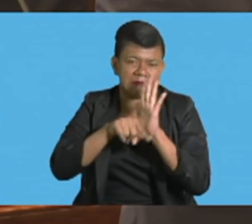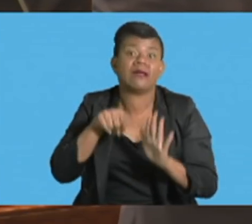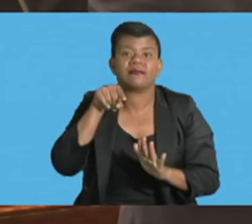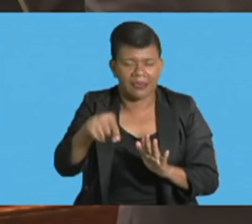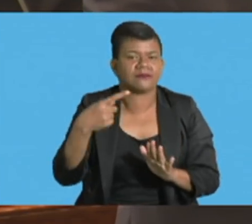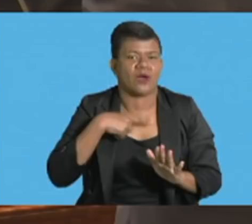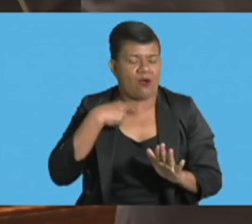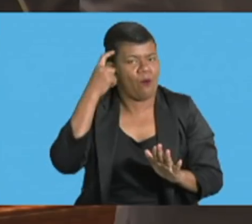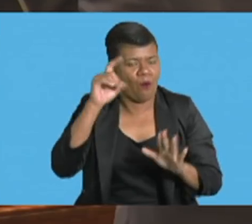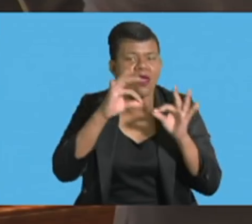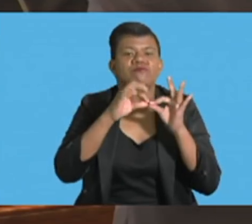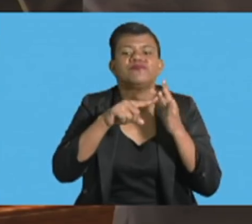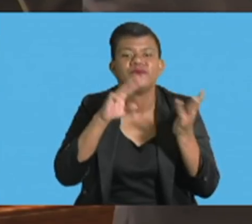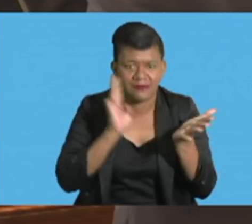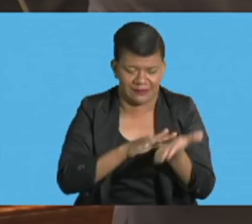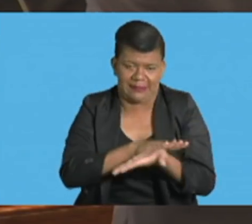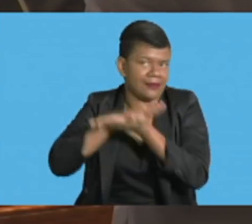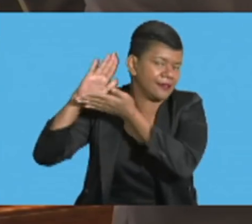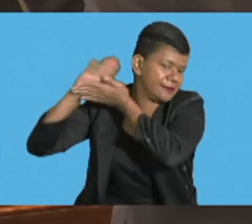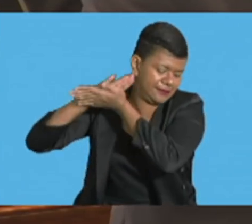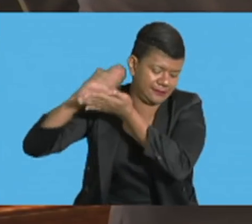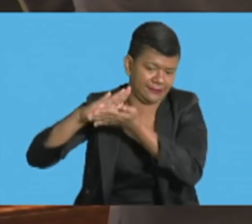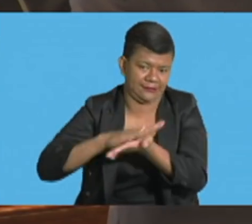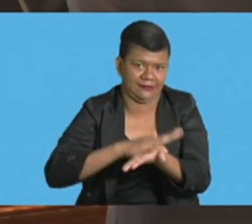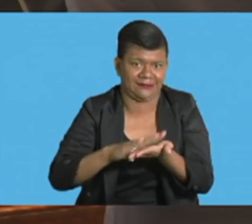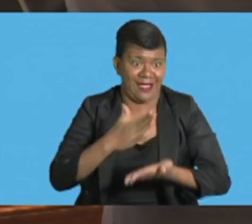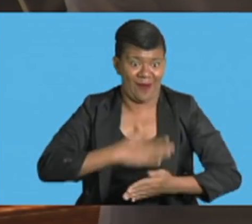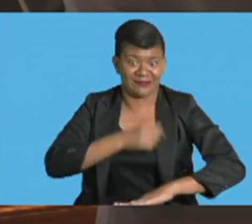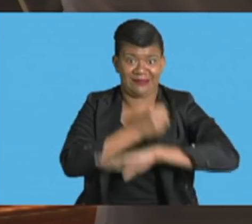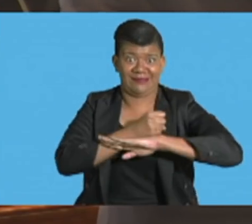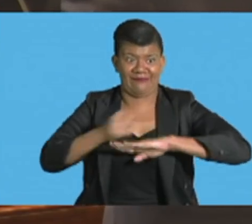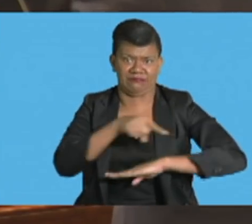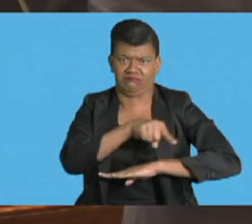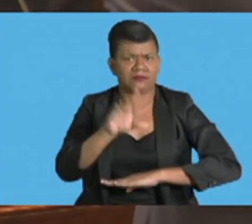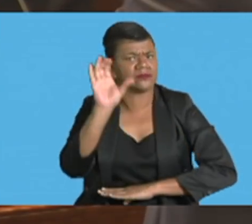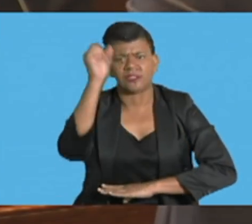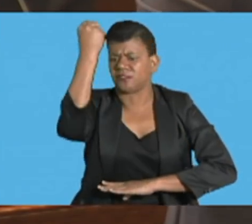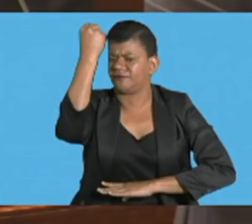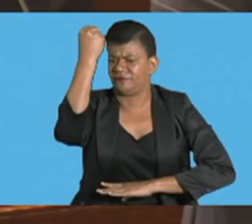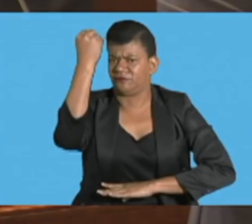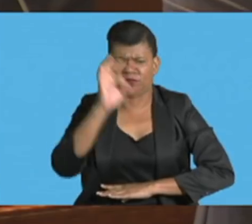Mr. Speaker, the success of my government speaks for itself. There is no collapse. The Fijian